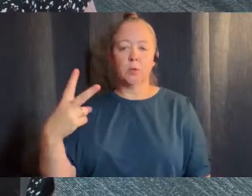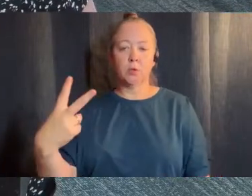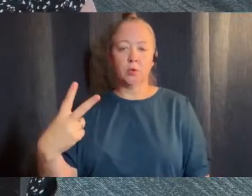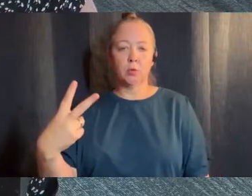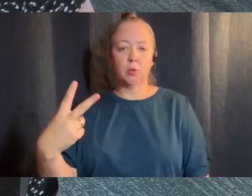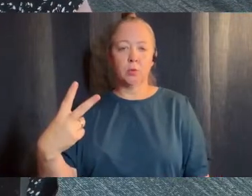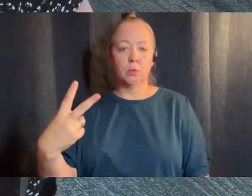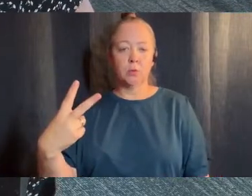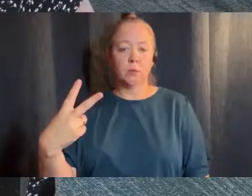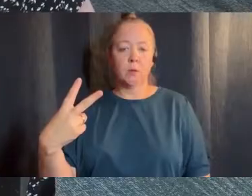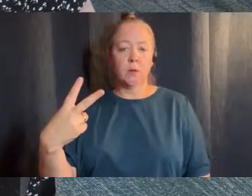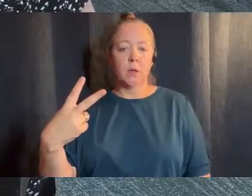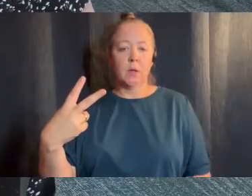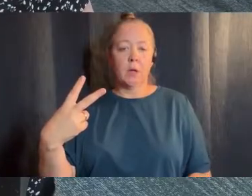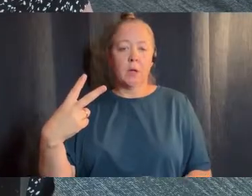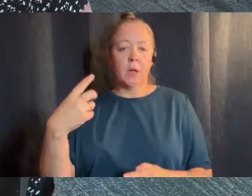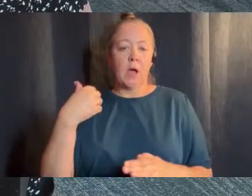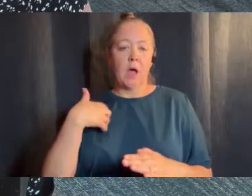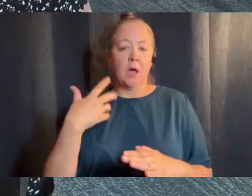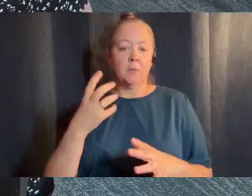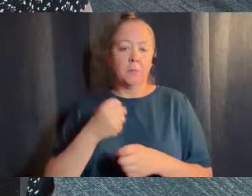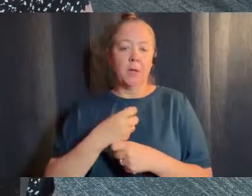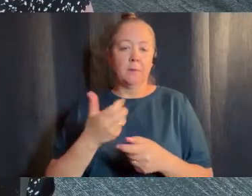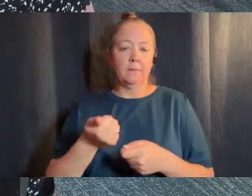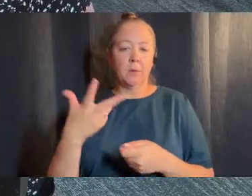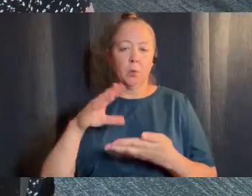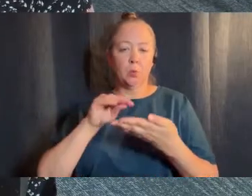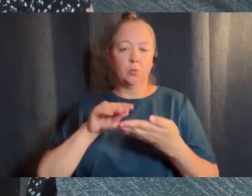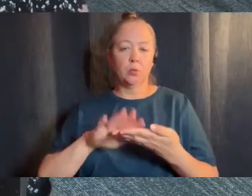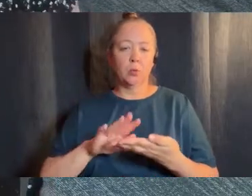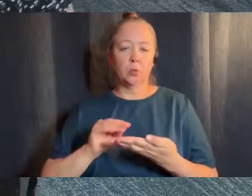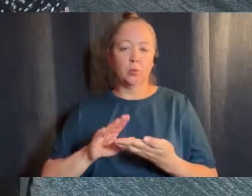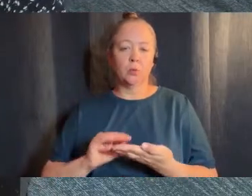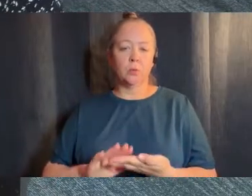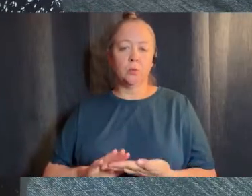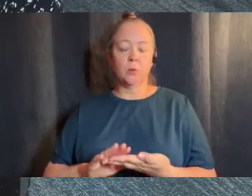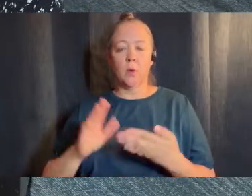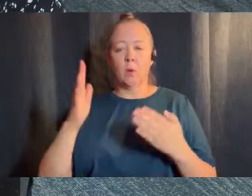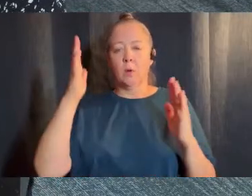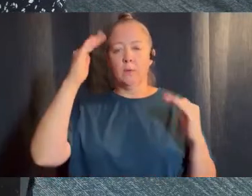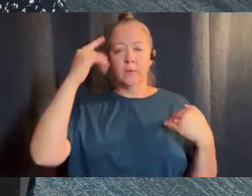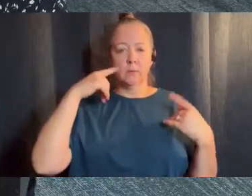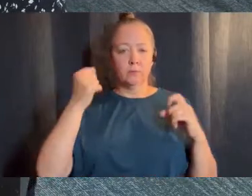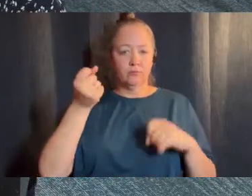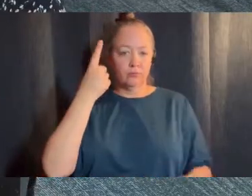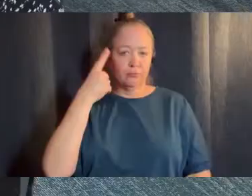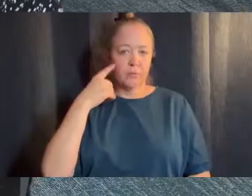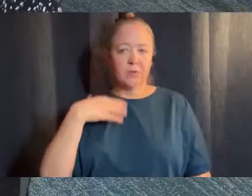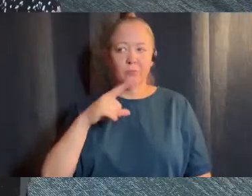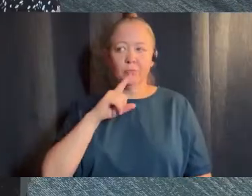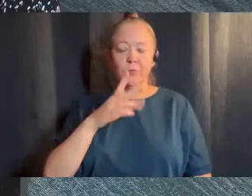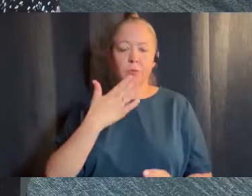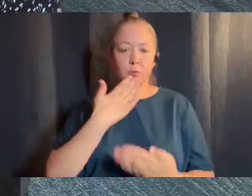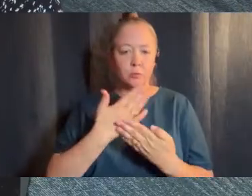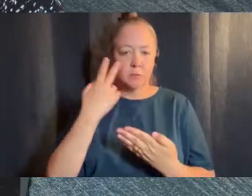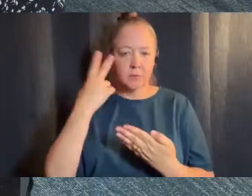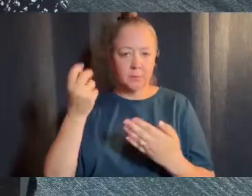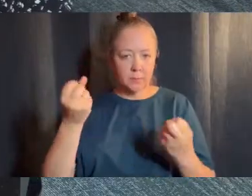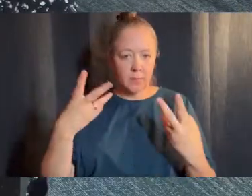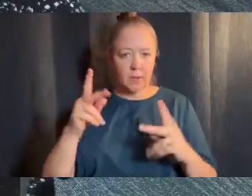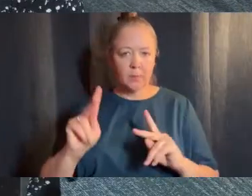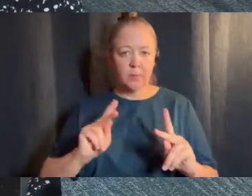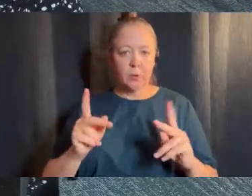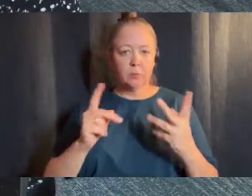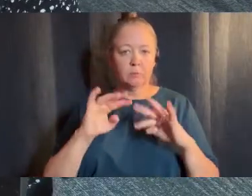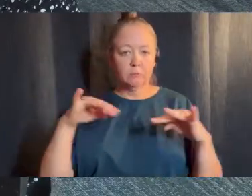Hopefully I can be coherent here. It's really good to see so many people here. It's a healthy situation when people